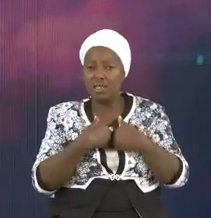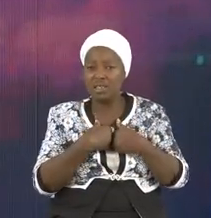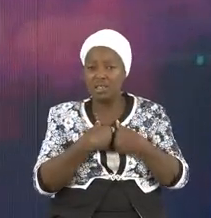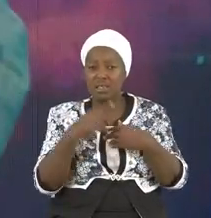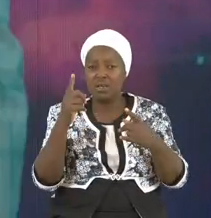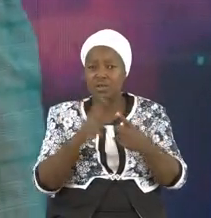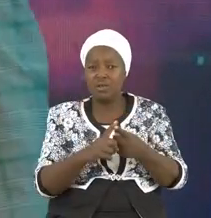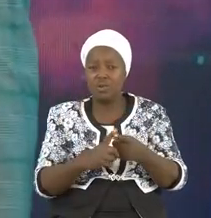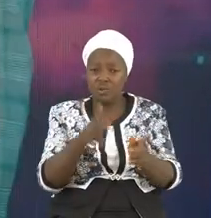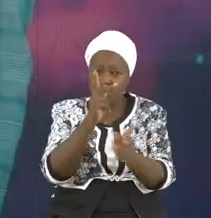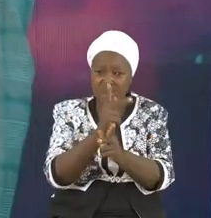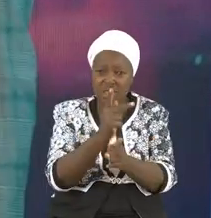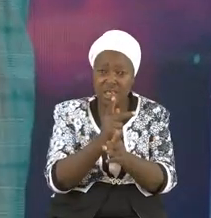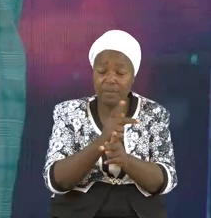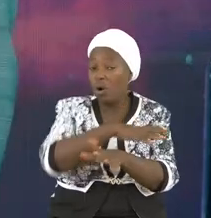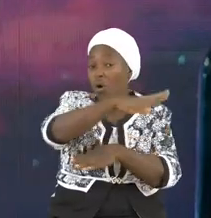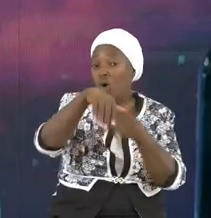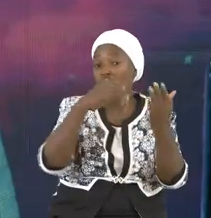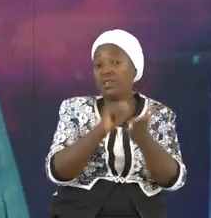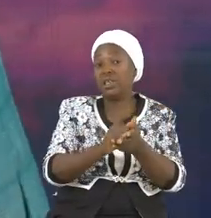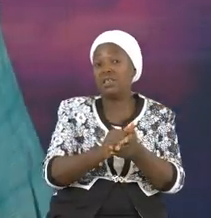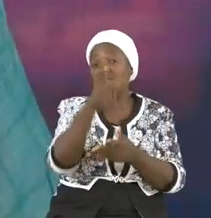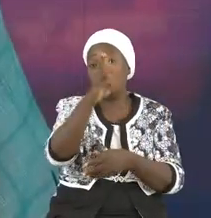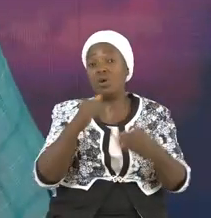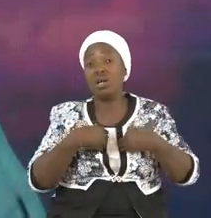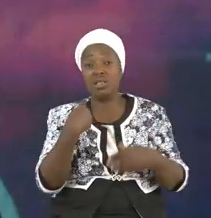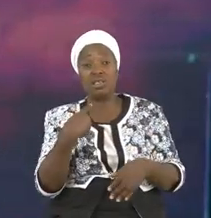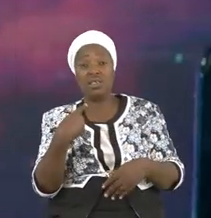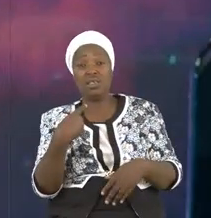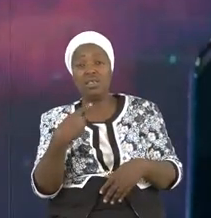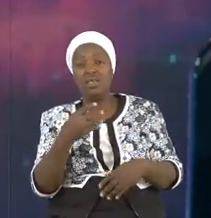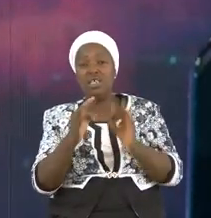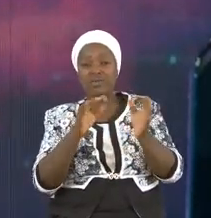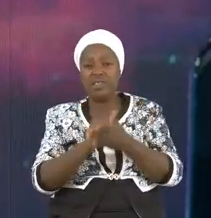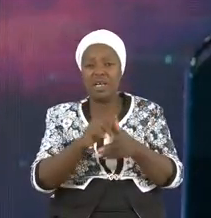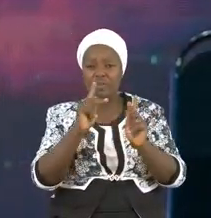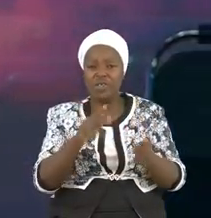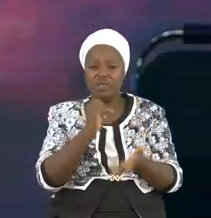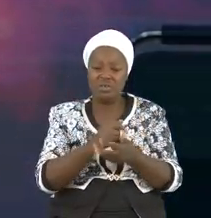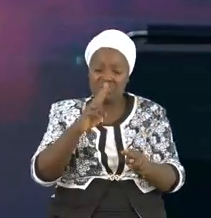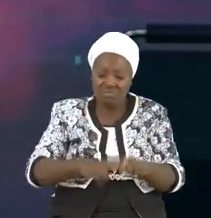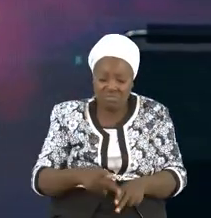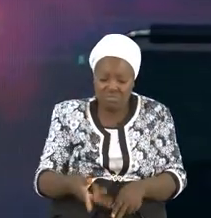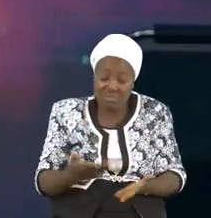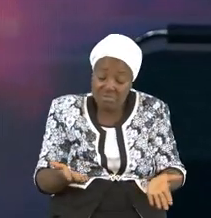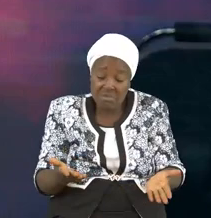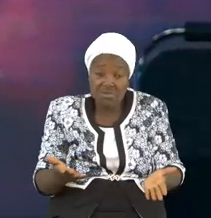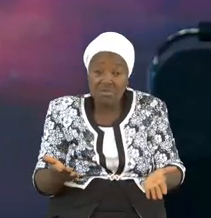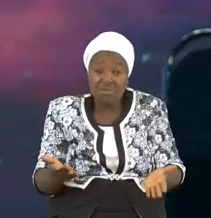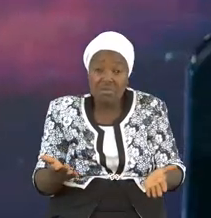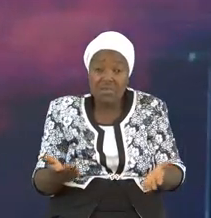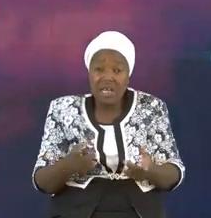retain all that God has said, if that person is just sitting down there and you don't